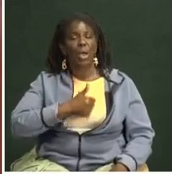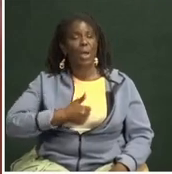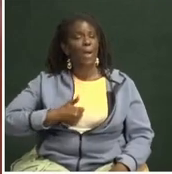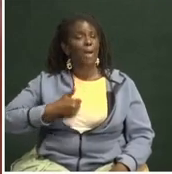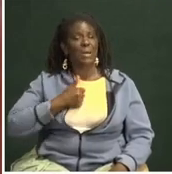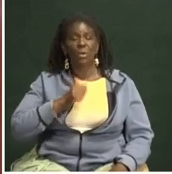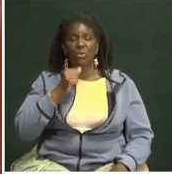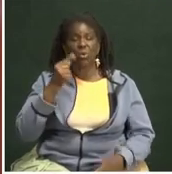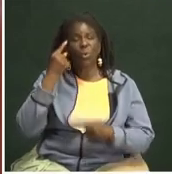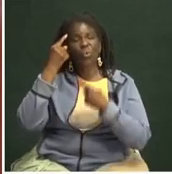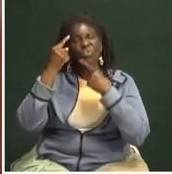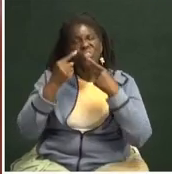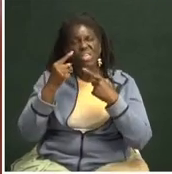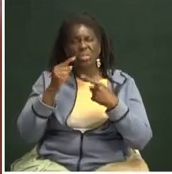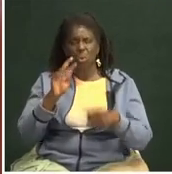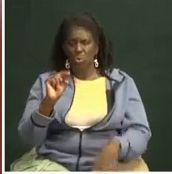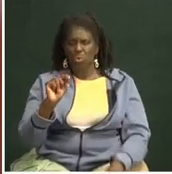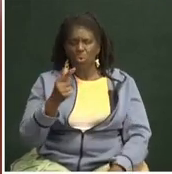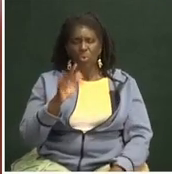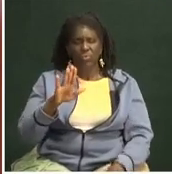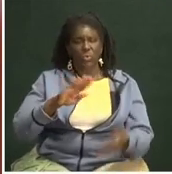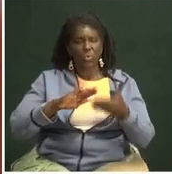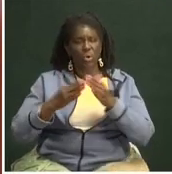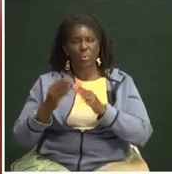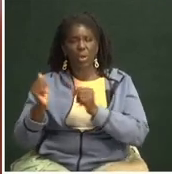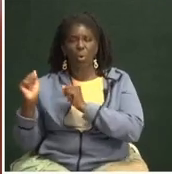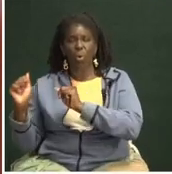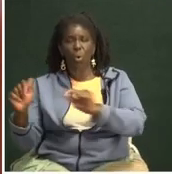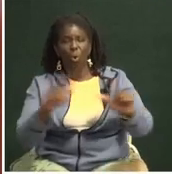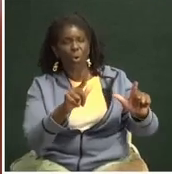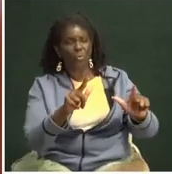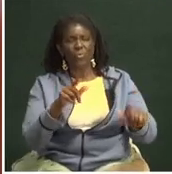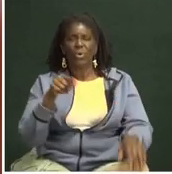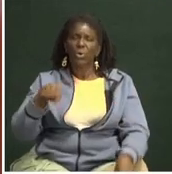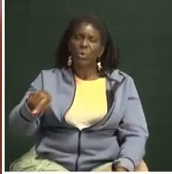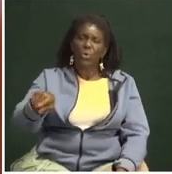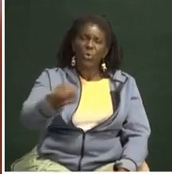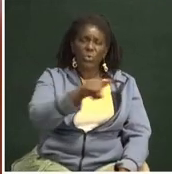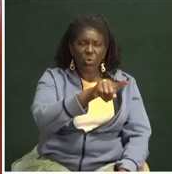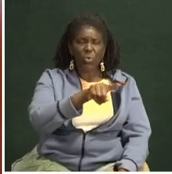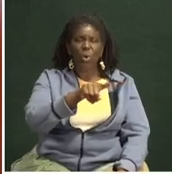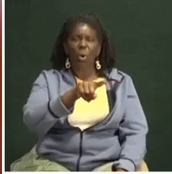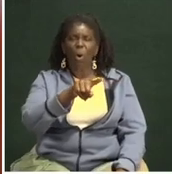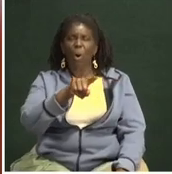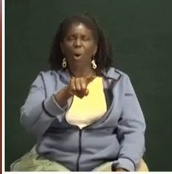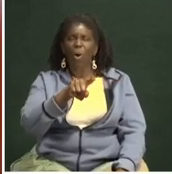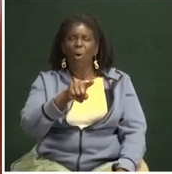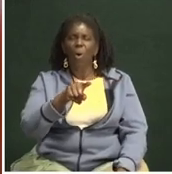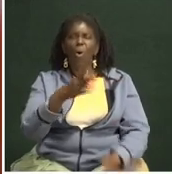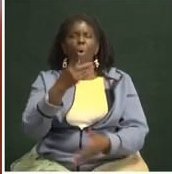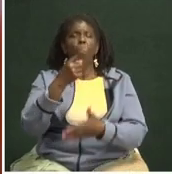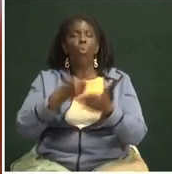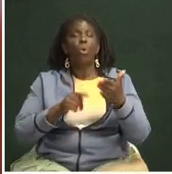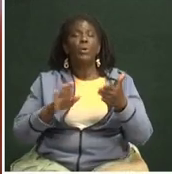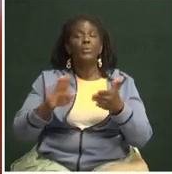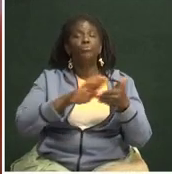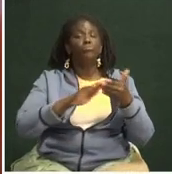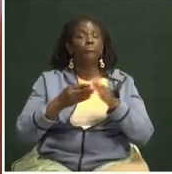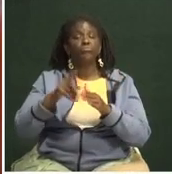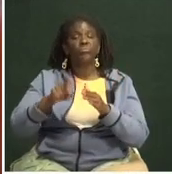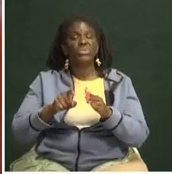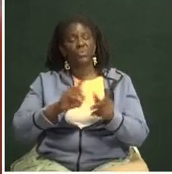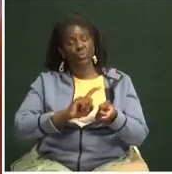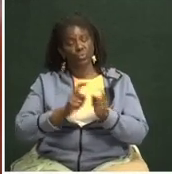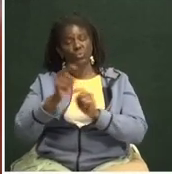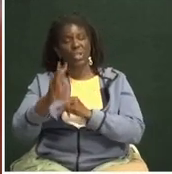Never think you're a deficit. Each one of you, you are the asset that's going to change the